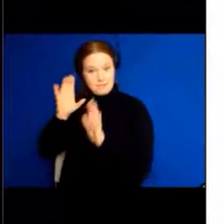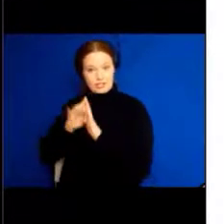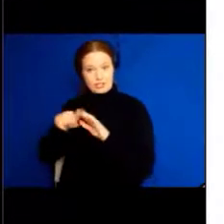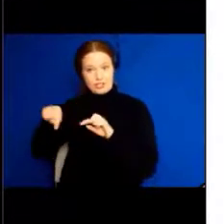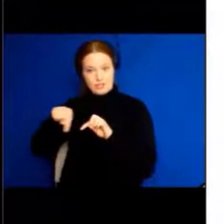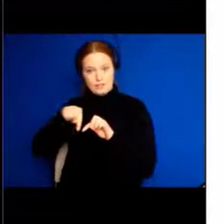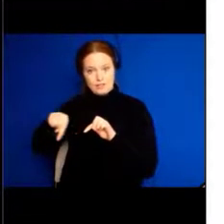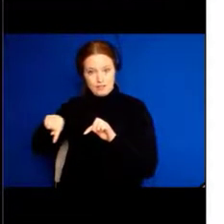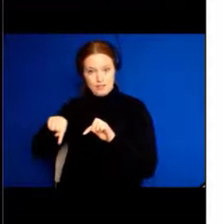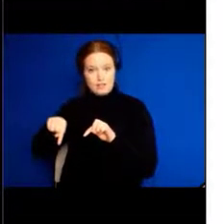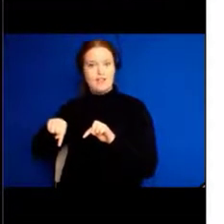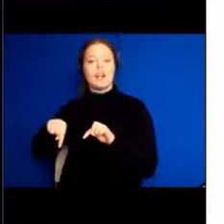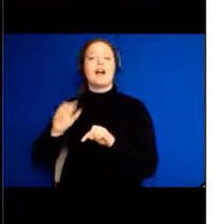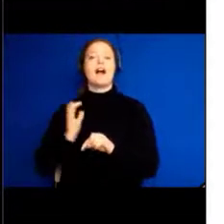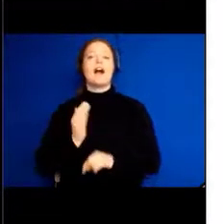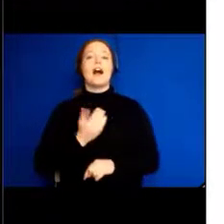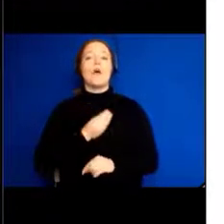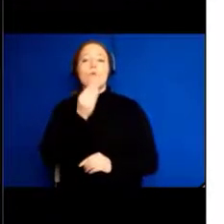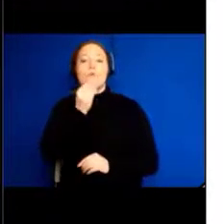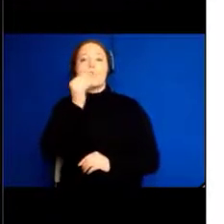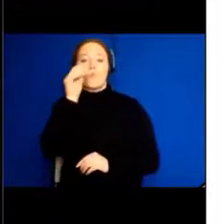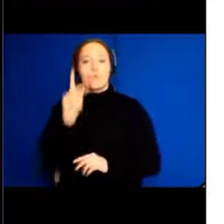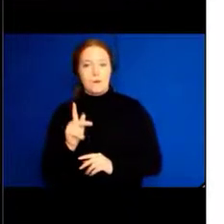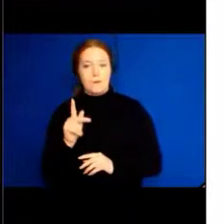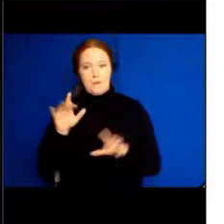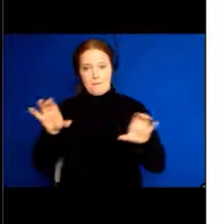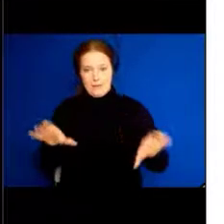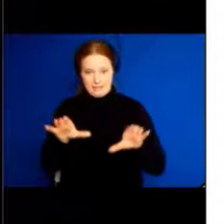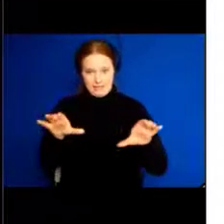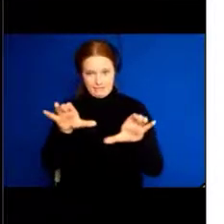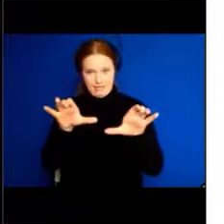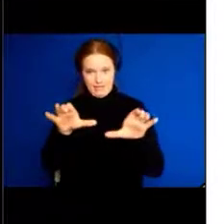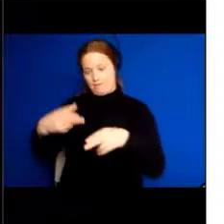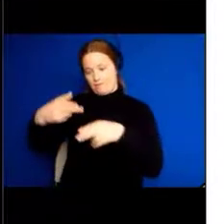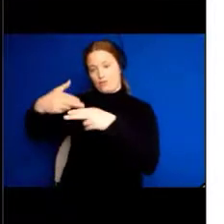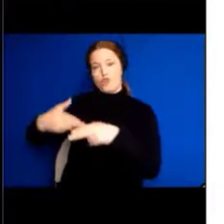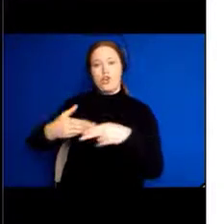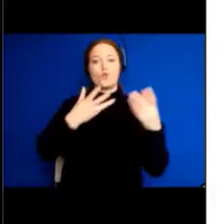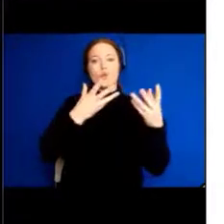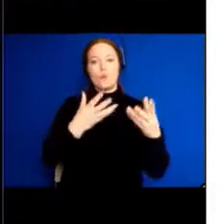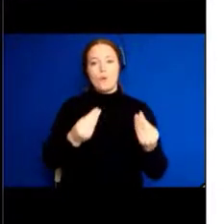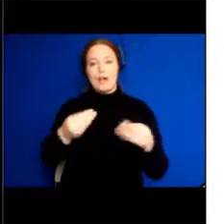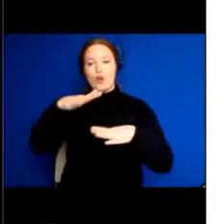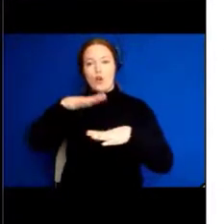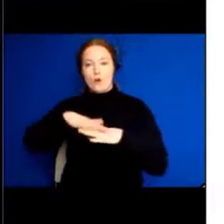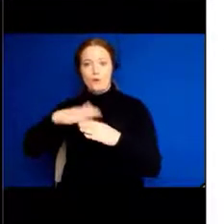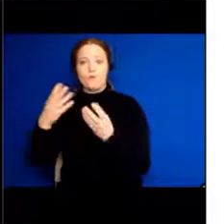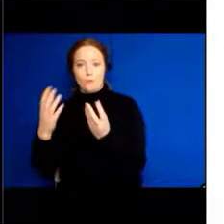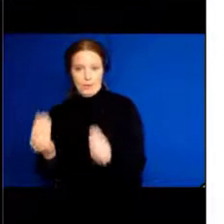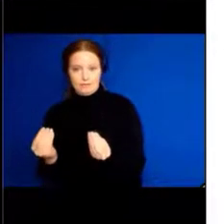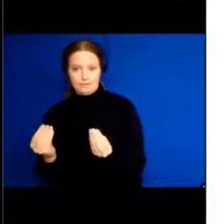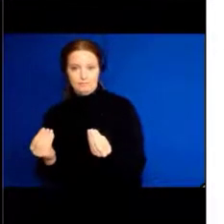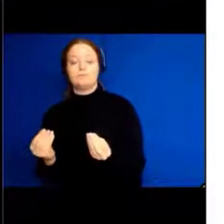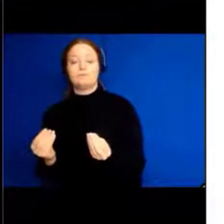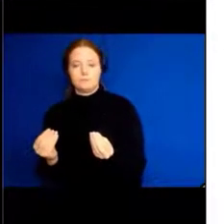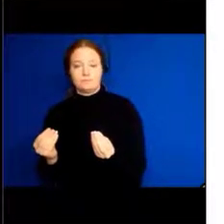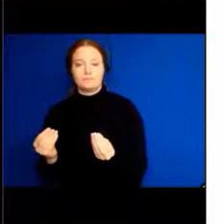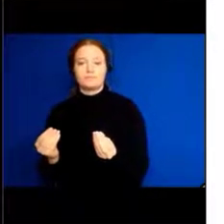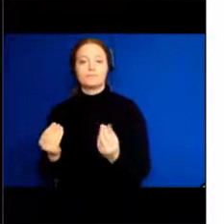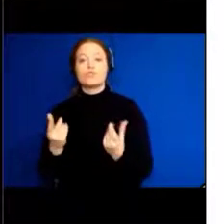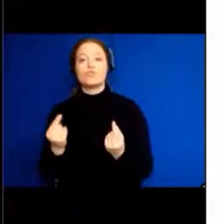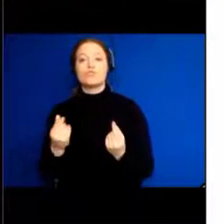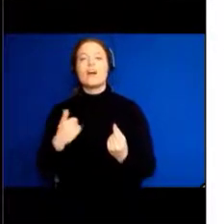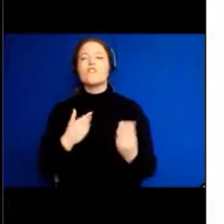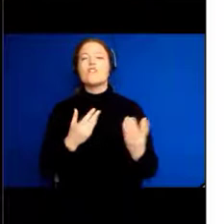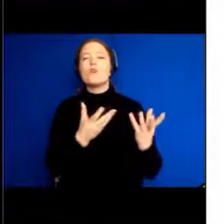that we did, which is called Wet on Wet. And you had a wet page, and we would start at one station and